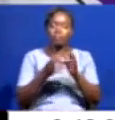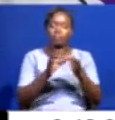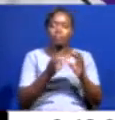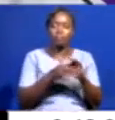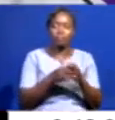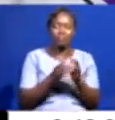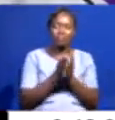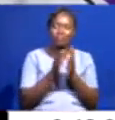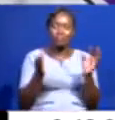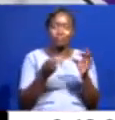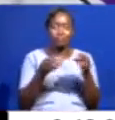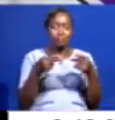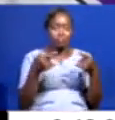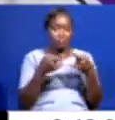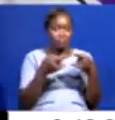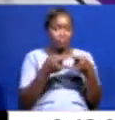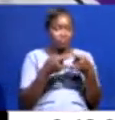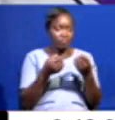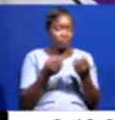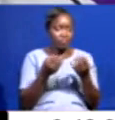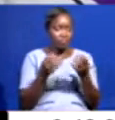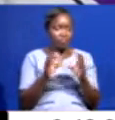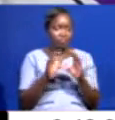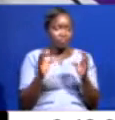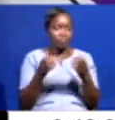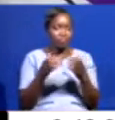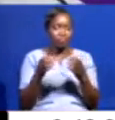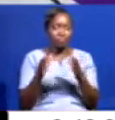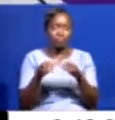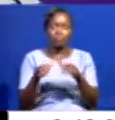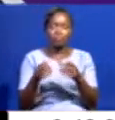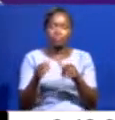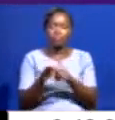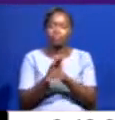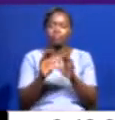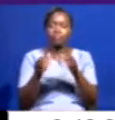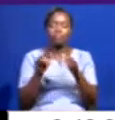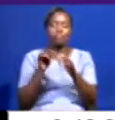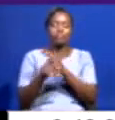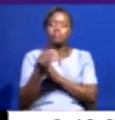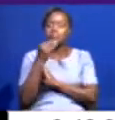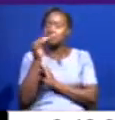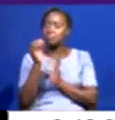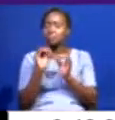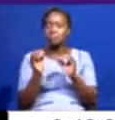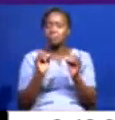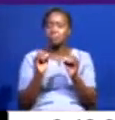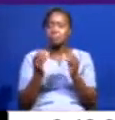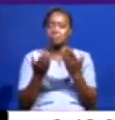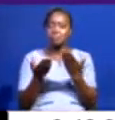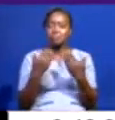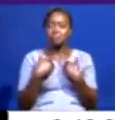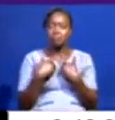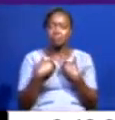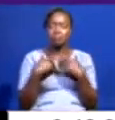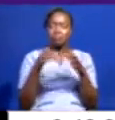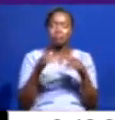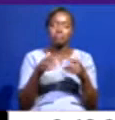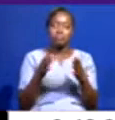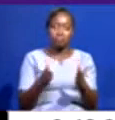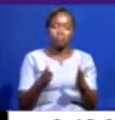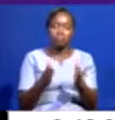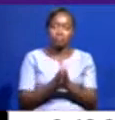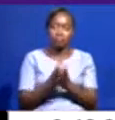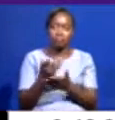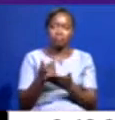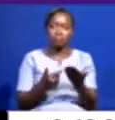gap in majority of farming community, that most of farmers don't access food despite being farmers. And what